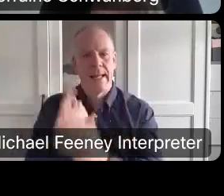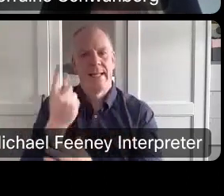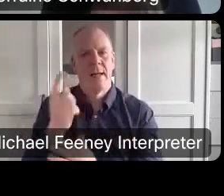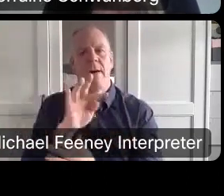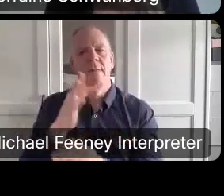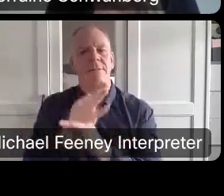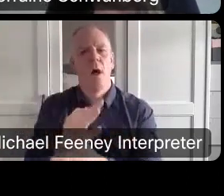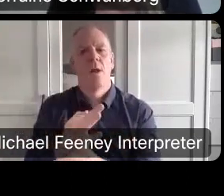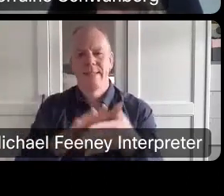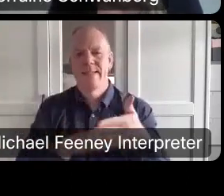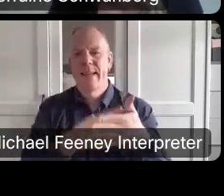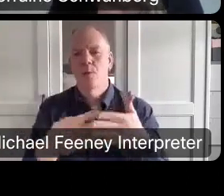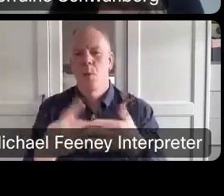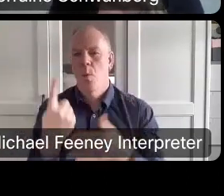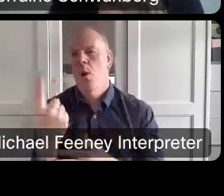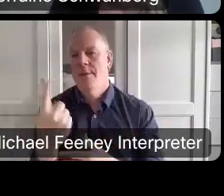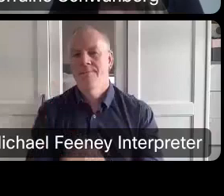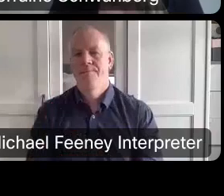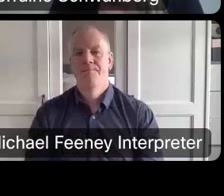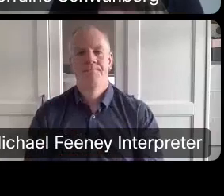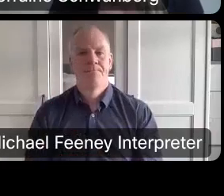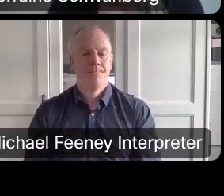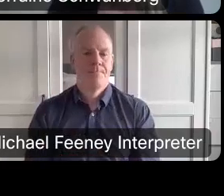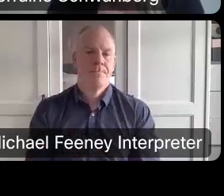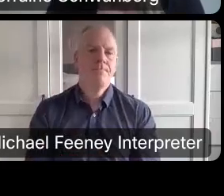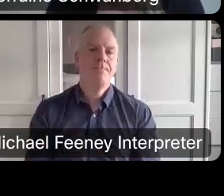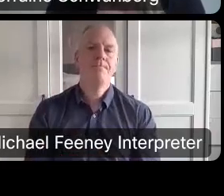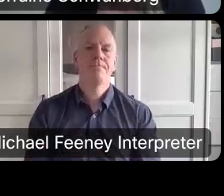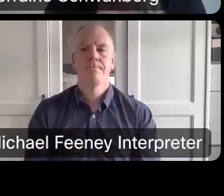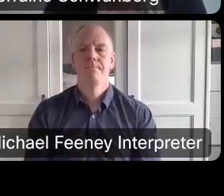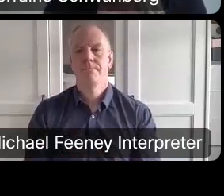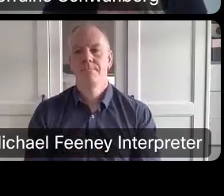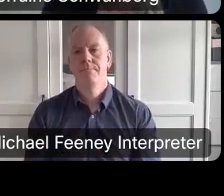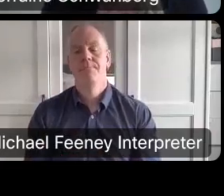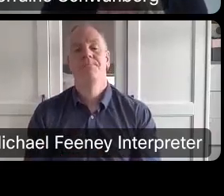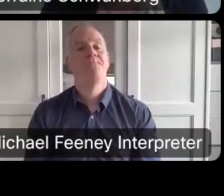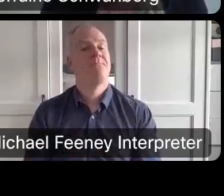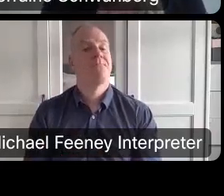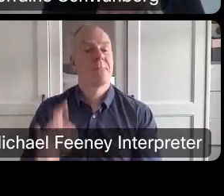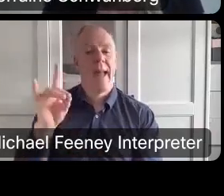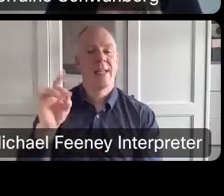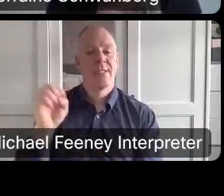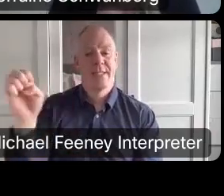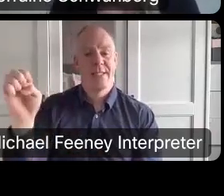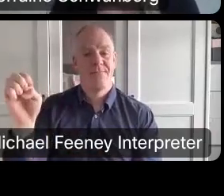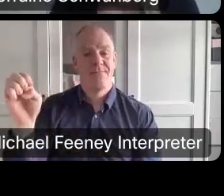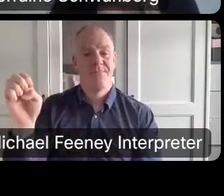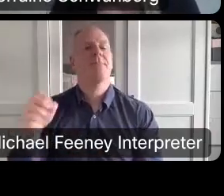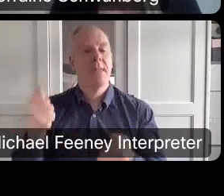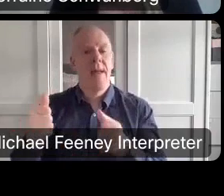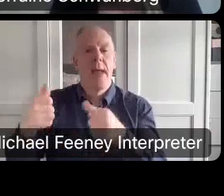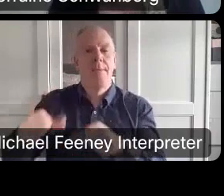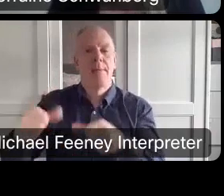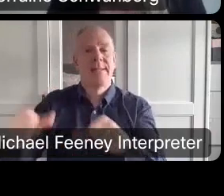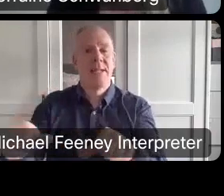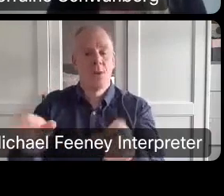1. Next slide. I suppose for the HSE, we do have an implementation working group. We've